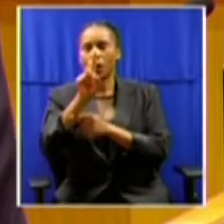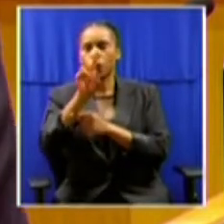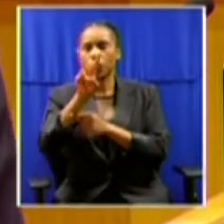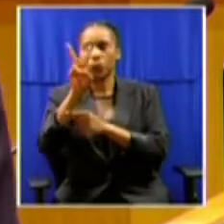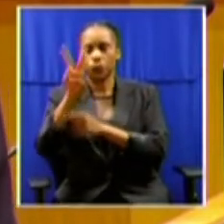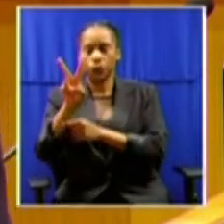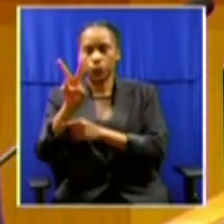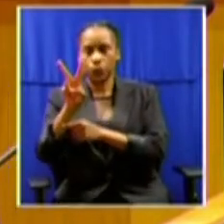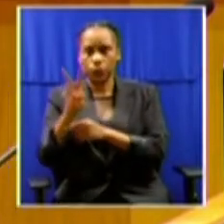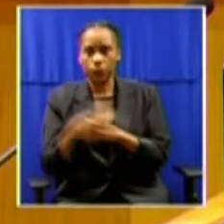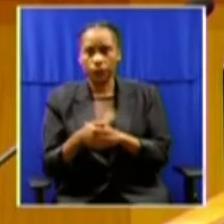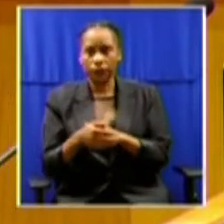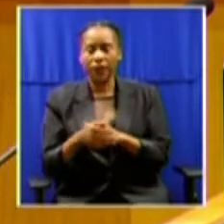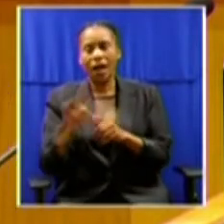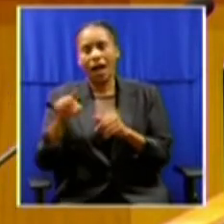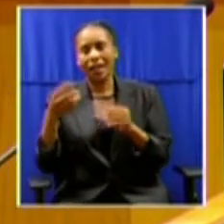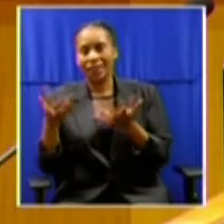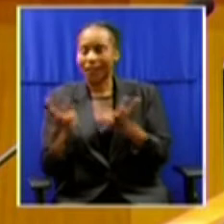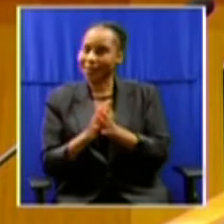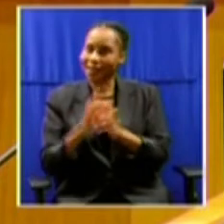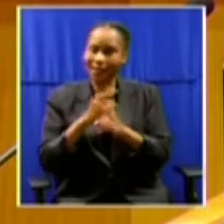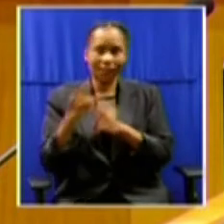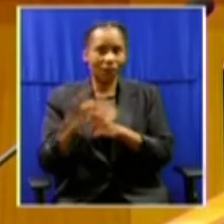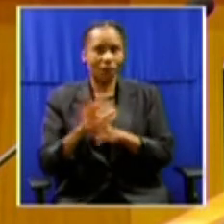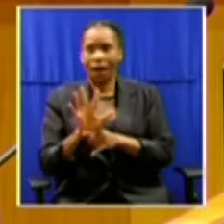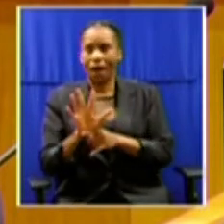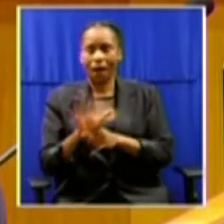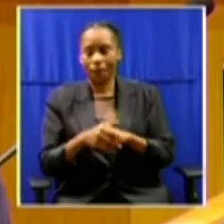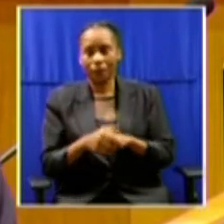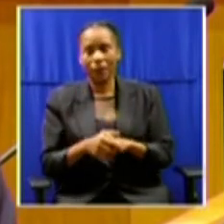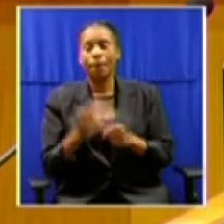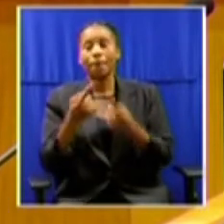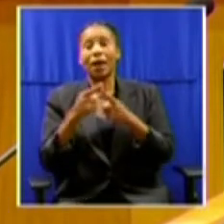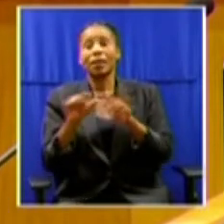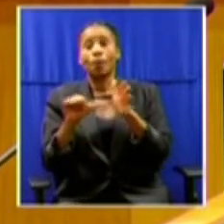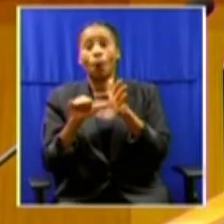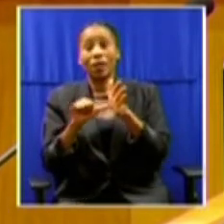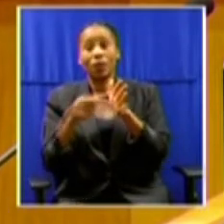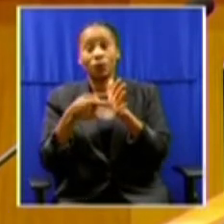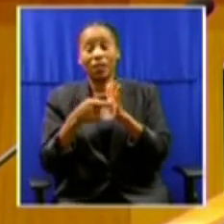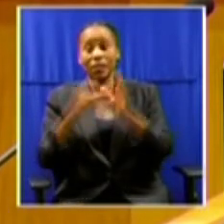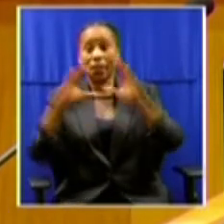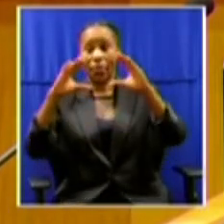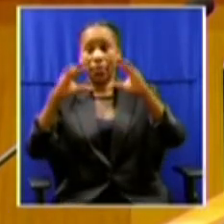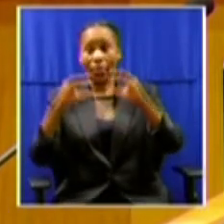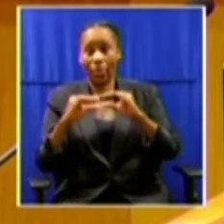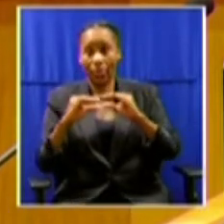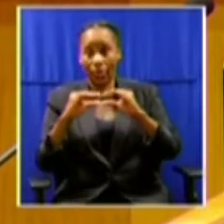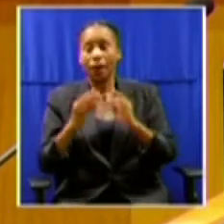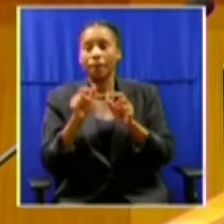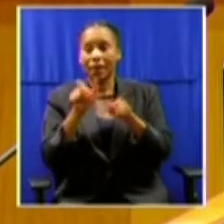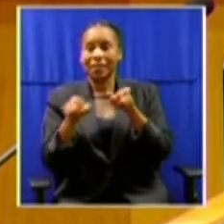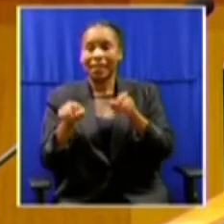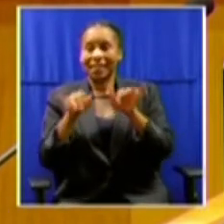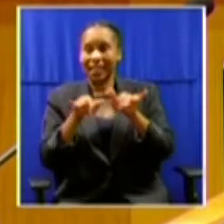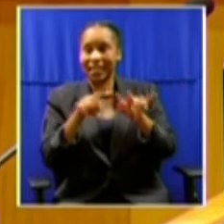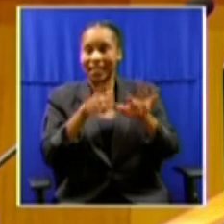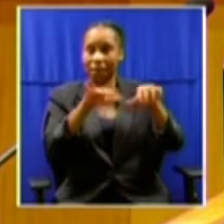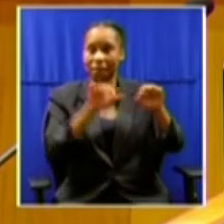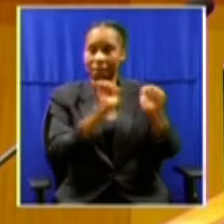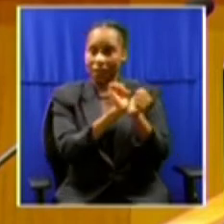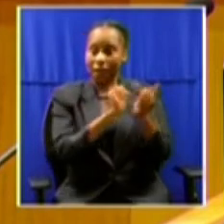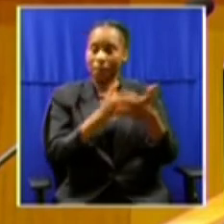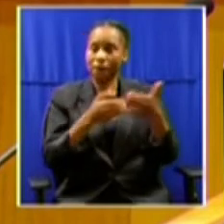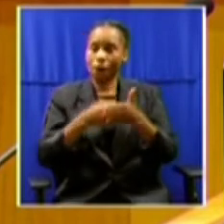1,122. Others were not successful. But the key to the reduction of remand detentions is the reality